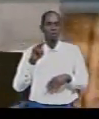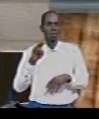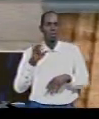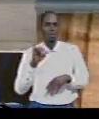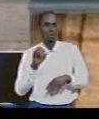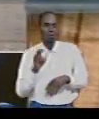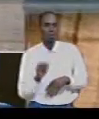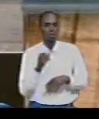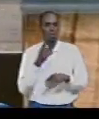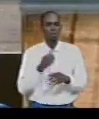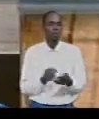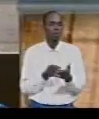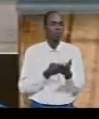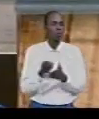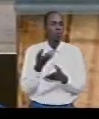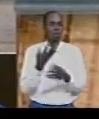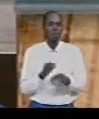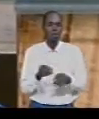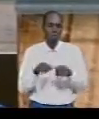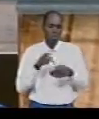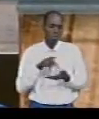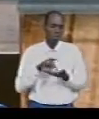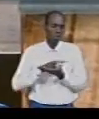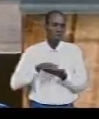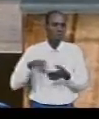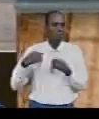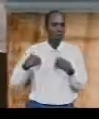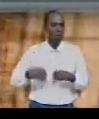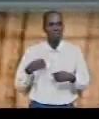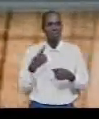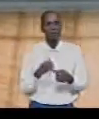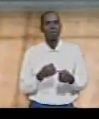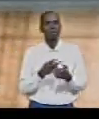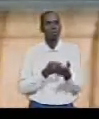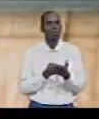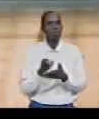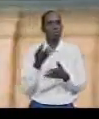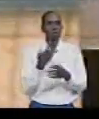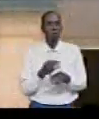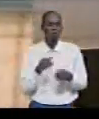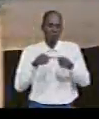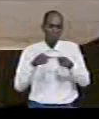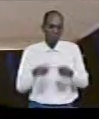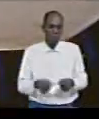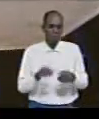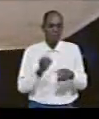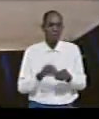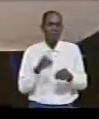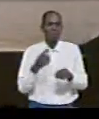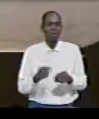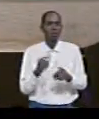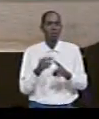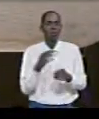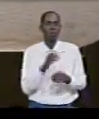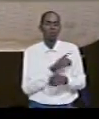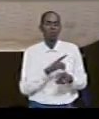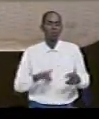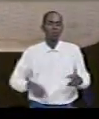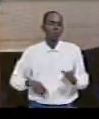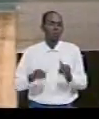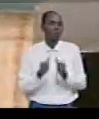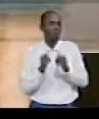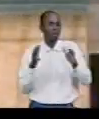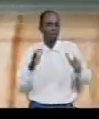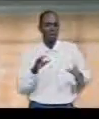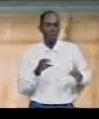and the truth of abiding in the word of God without adding, without subtracting. If we know the truth